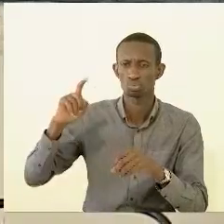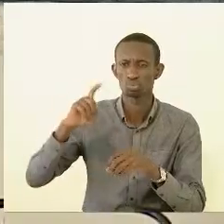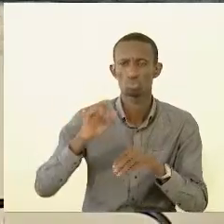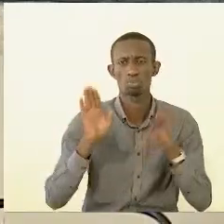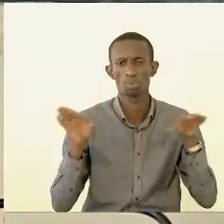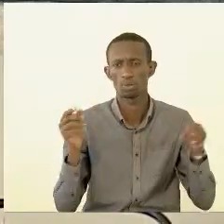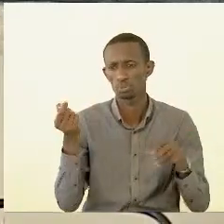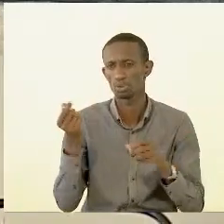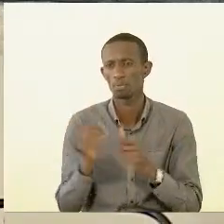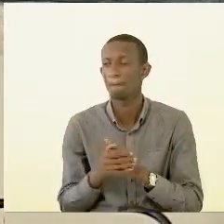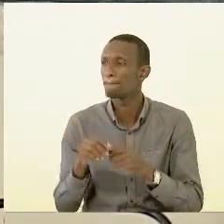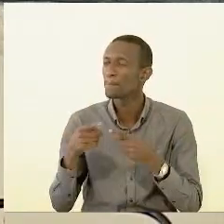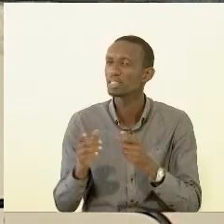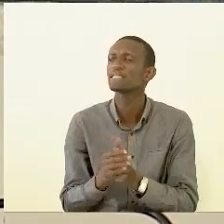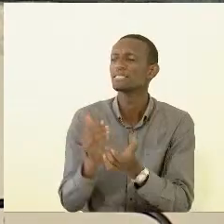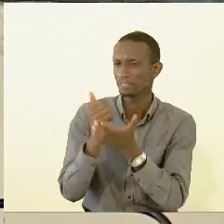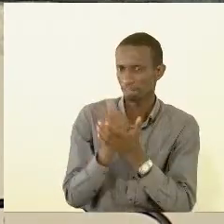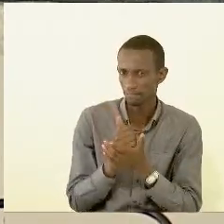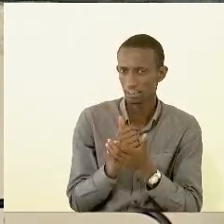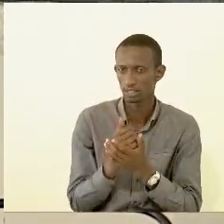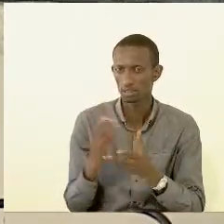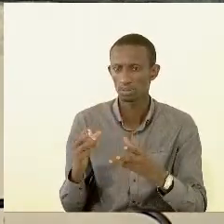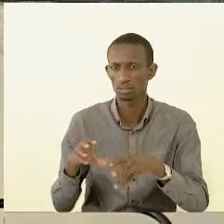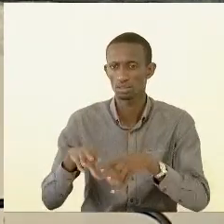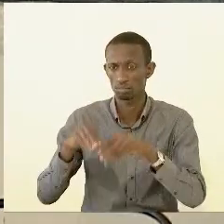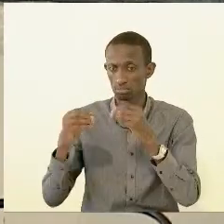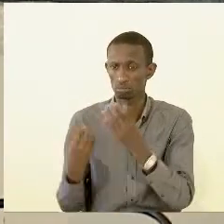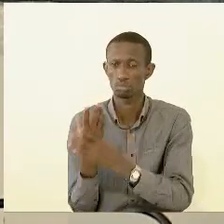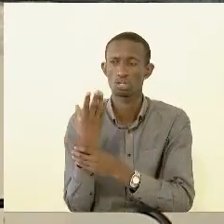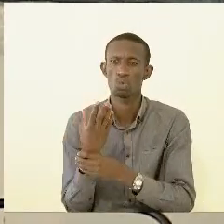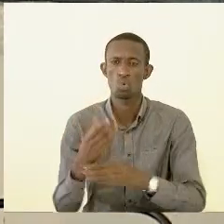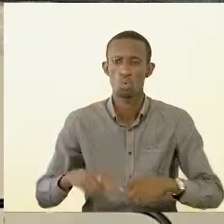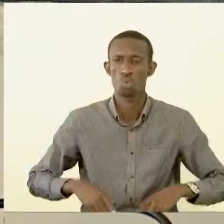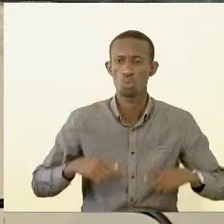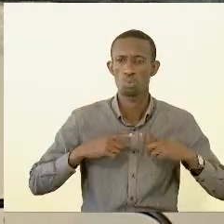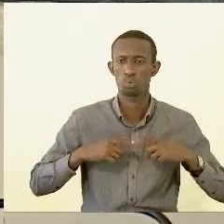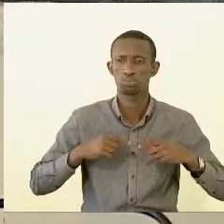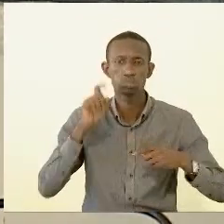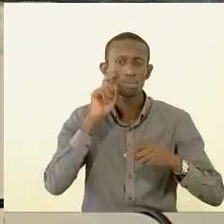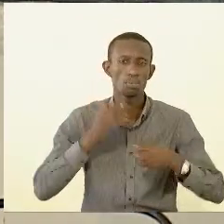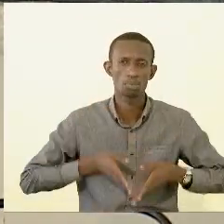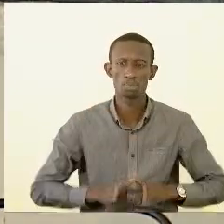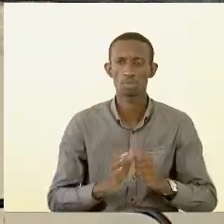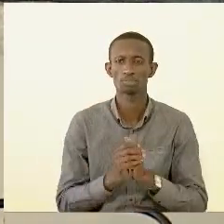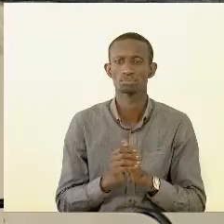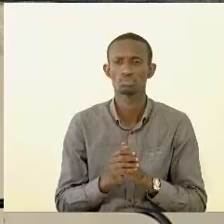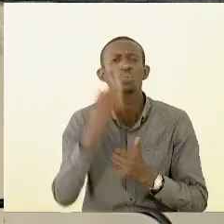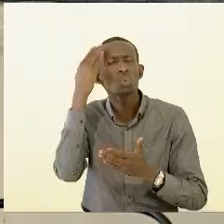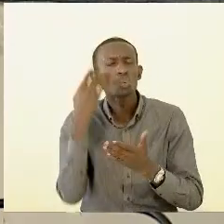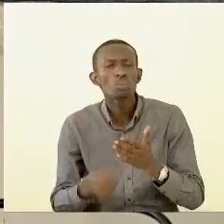reproductive organs of the plant. What about leaves? Students, why are leaves